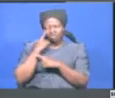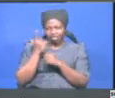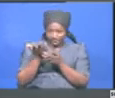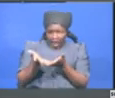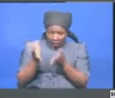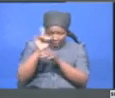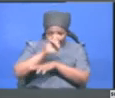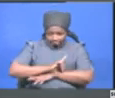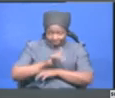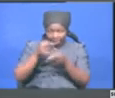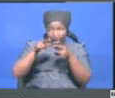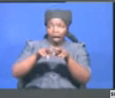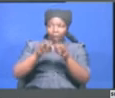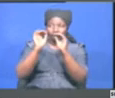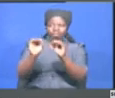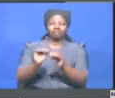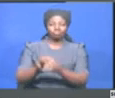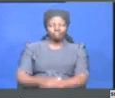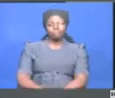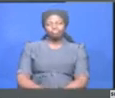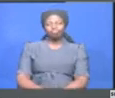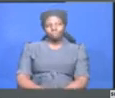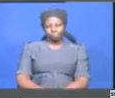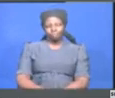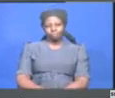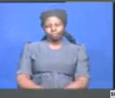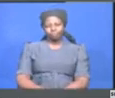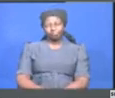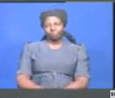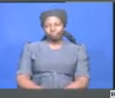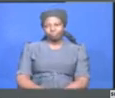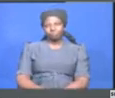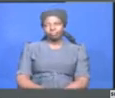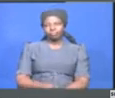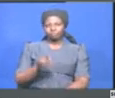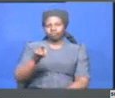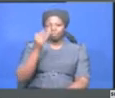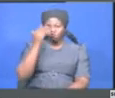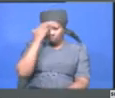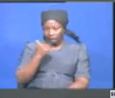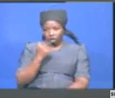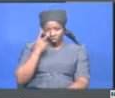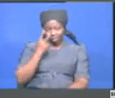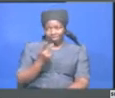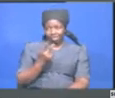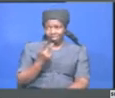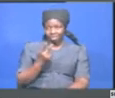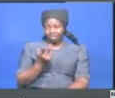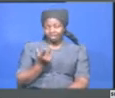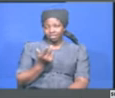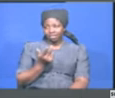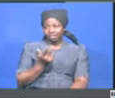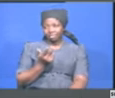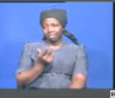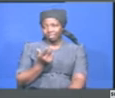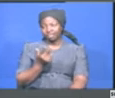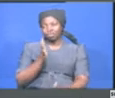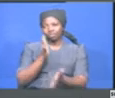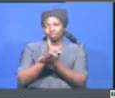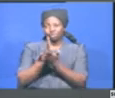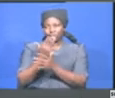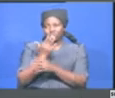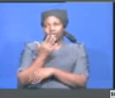happen. So, okay, that's why you realize that youth, there are too many in this country.